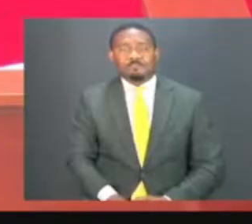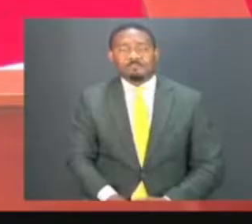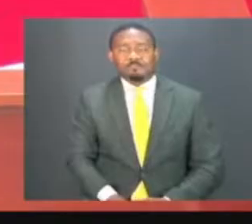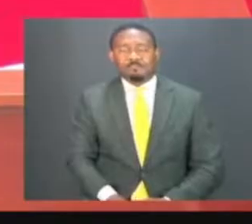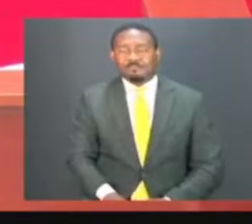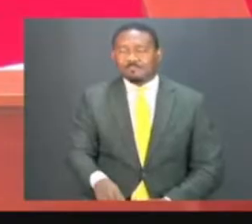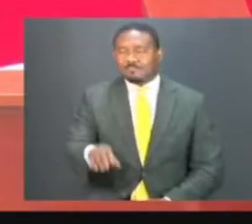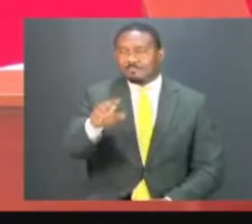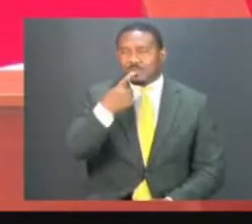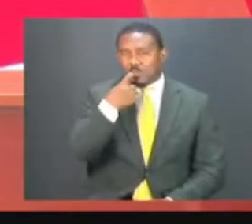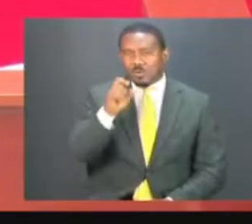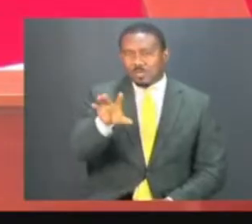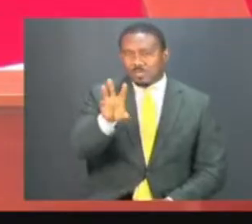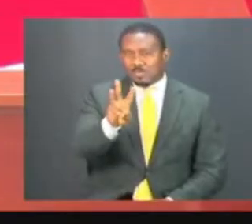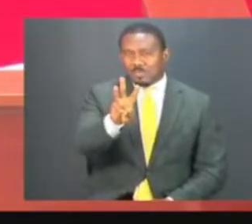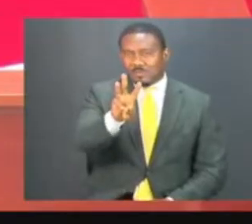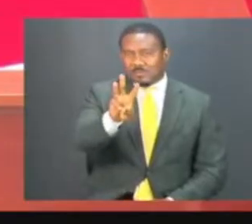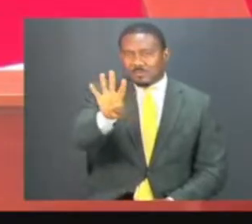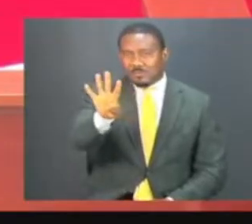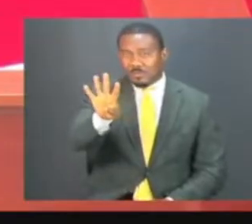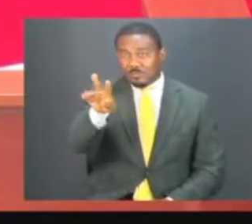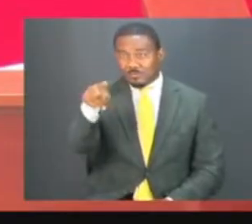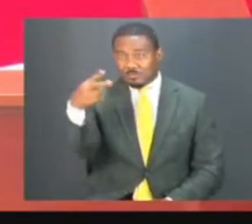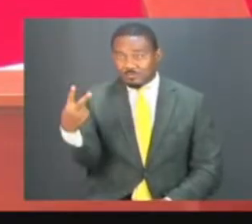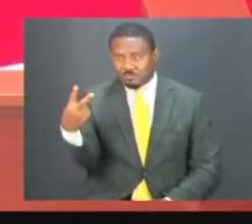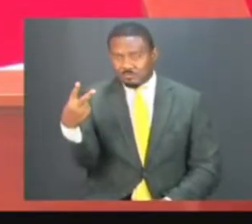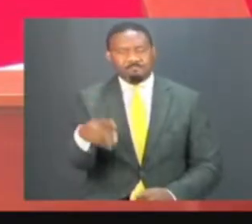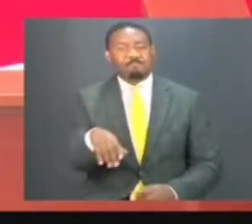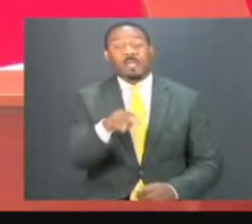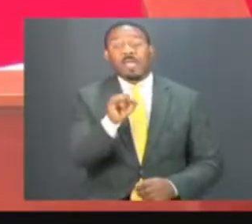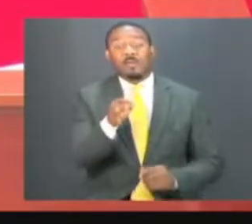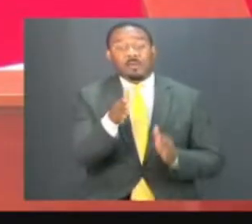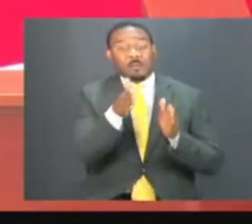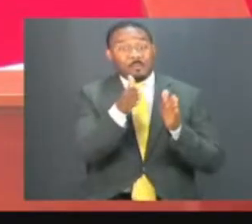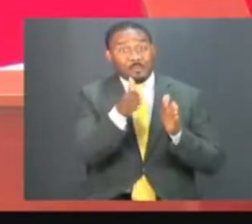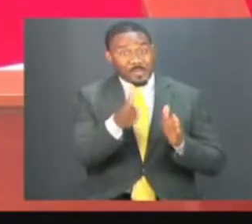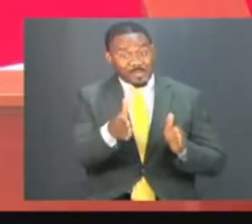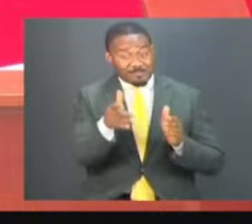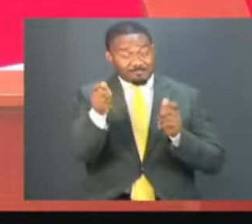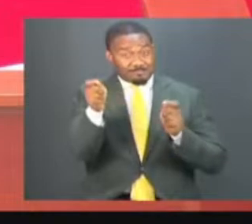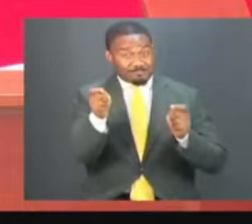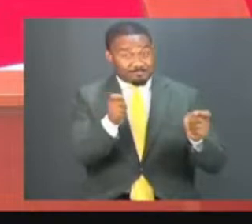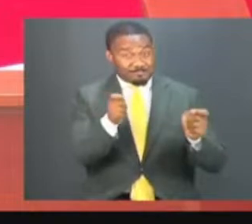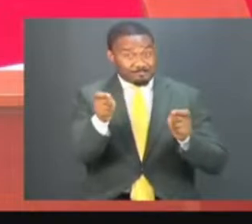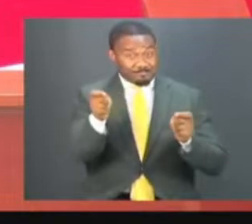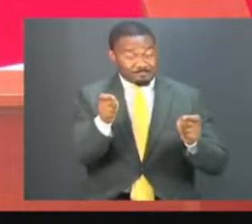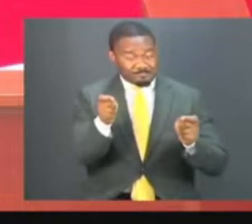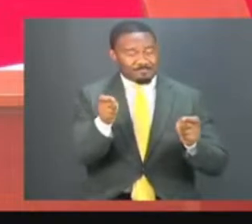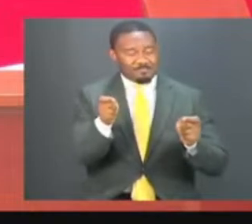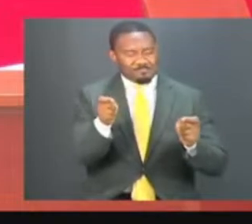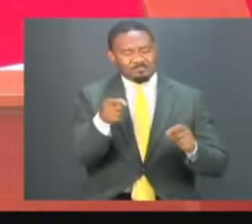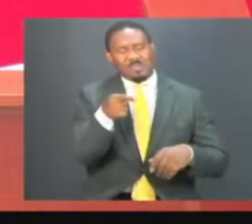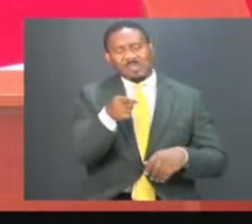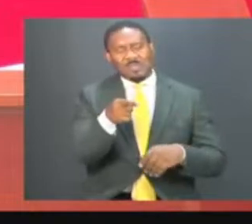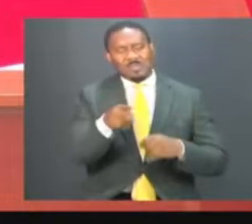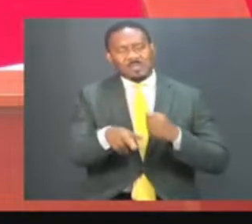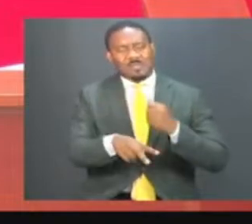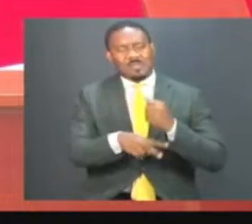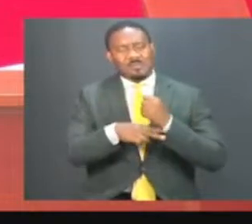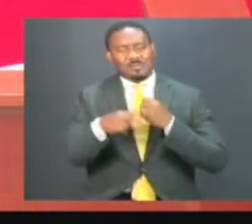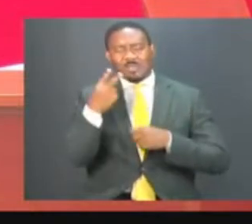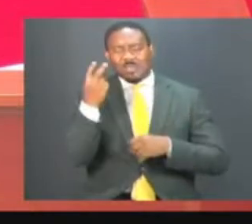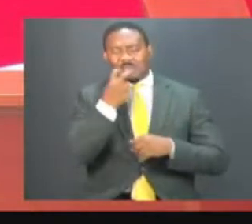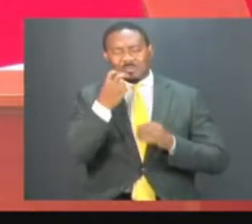2, it says, where the person presiding is a deputy speaker or a